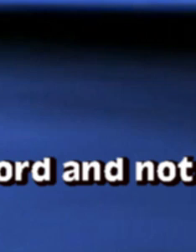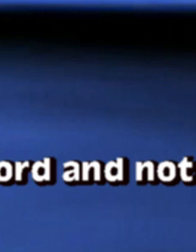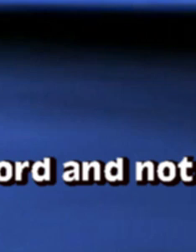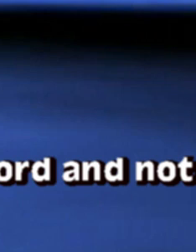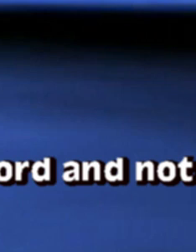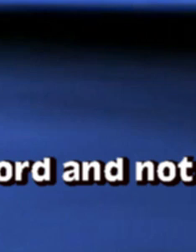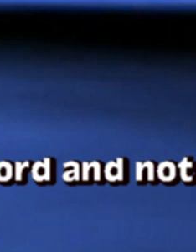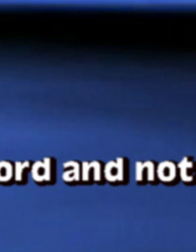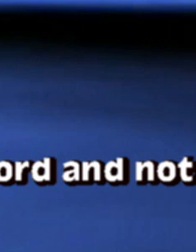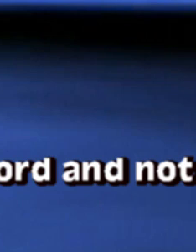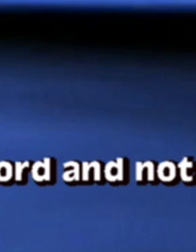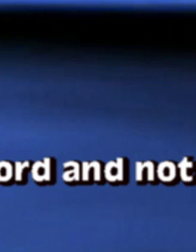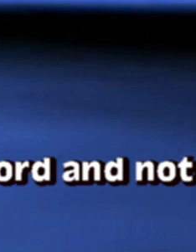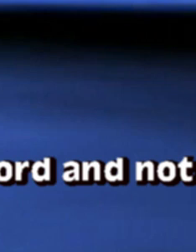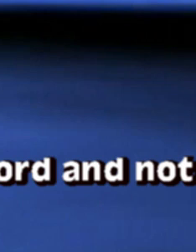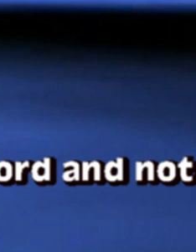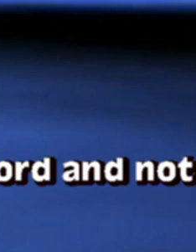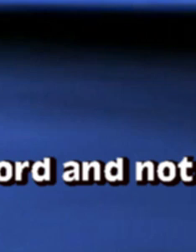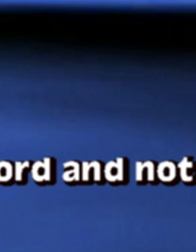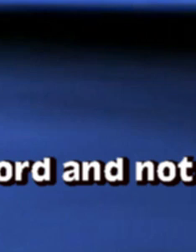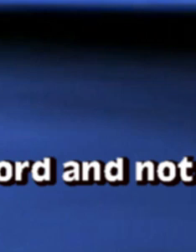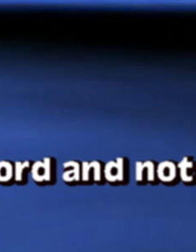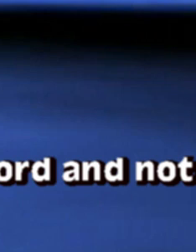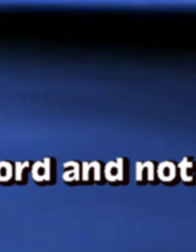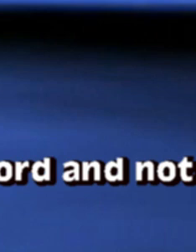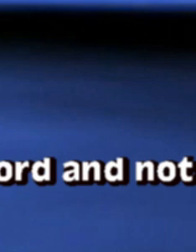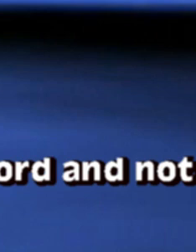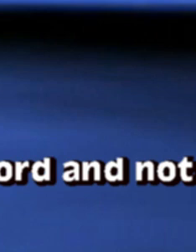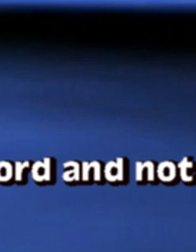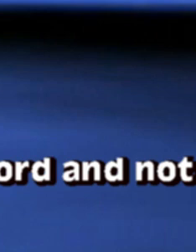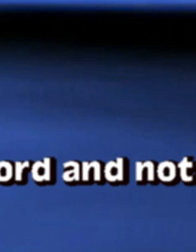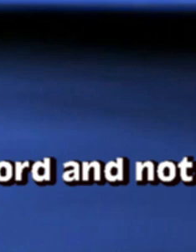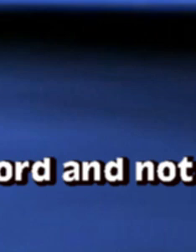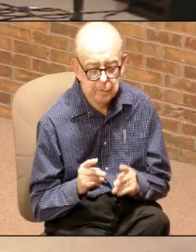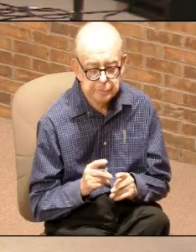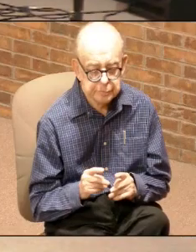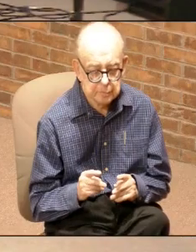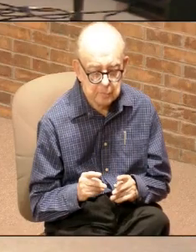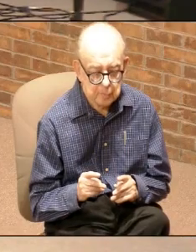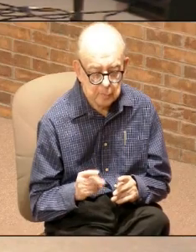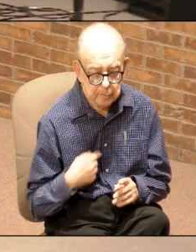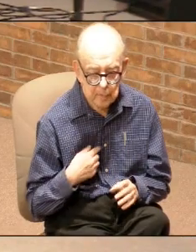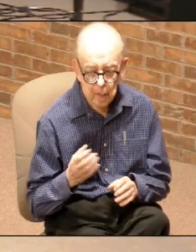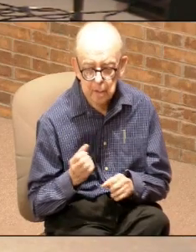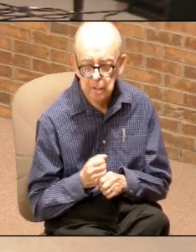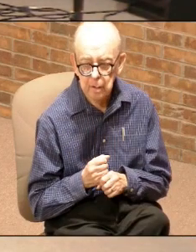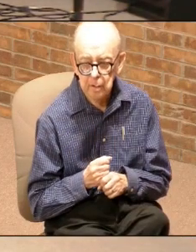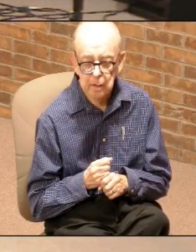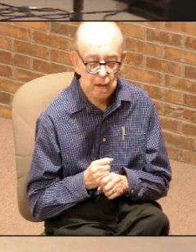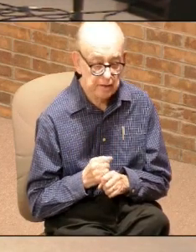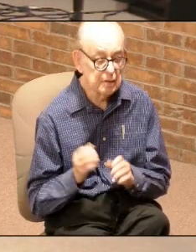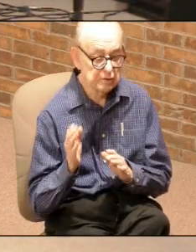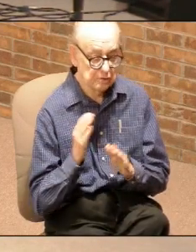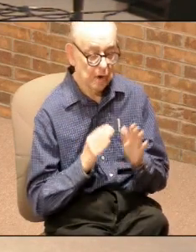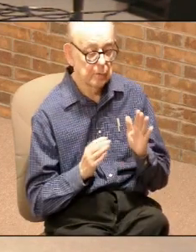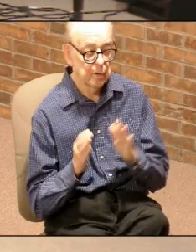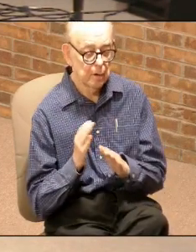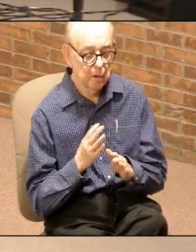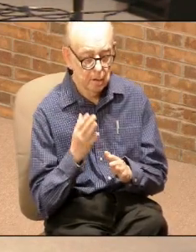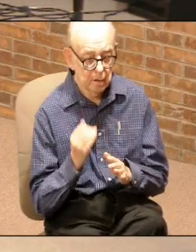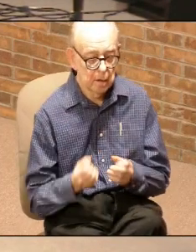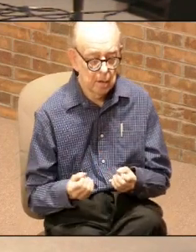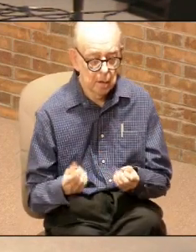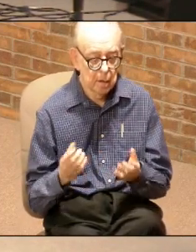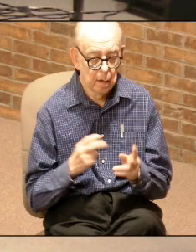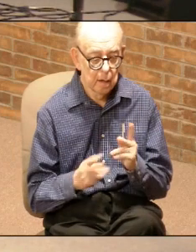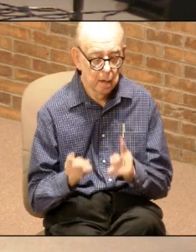Lord and not to people. I get in trouble because a